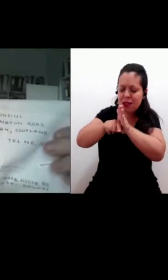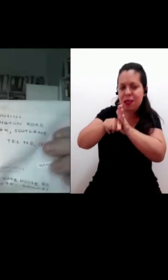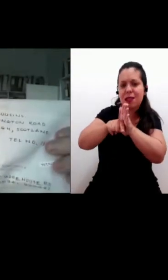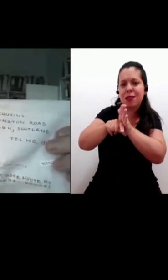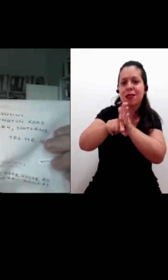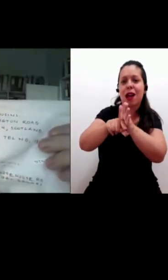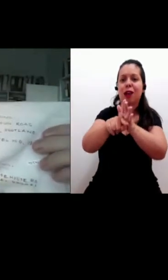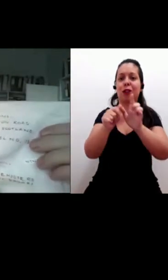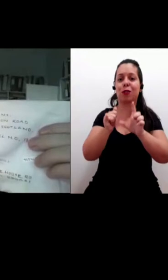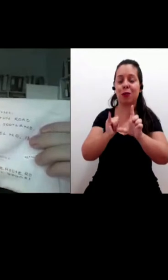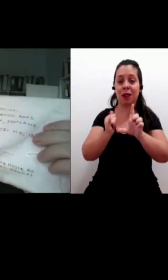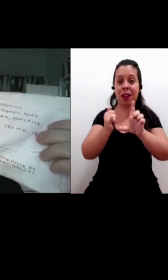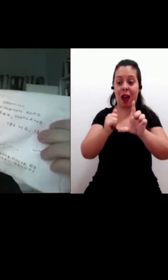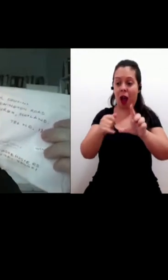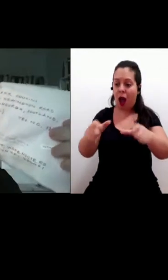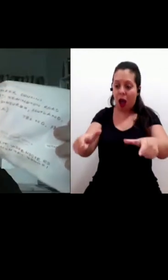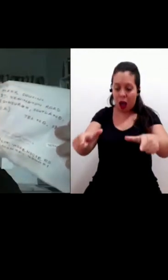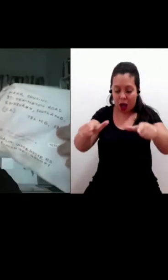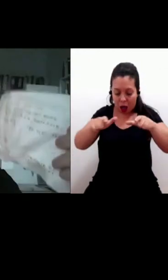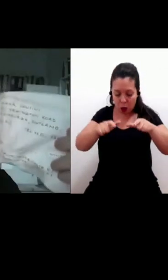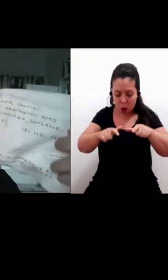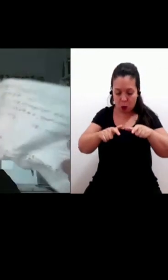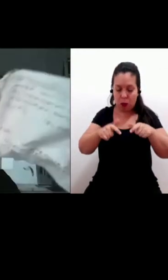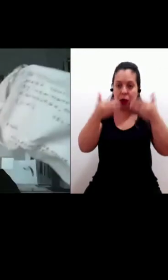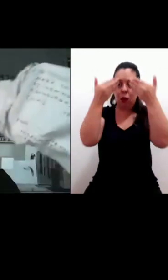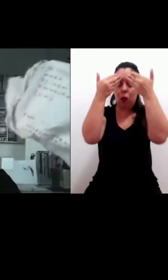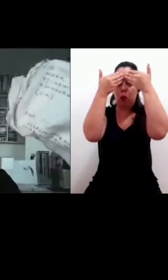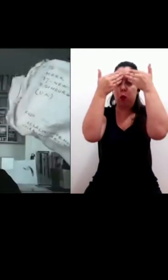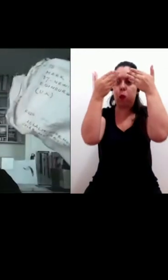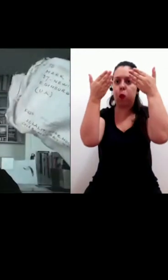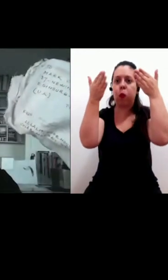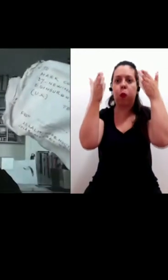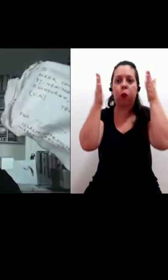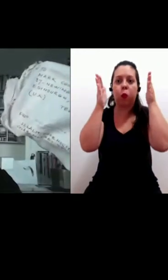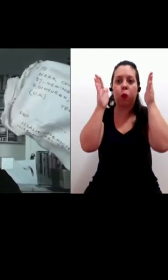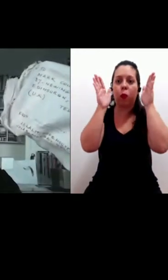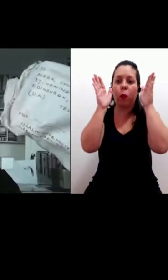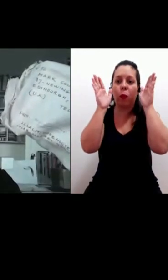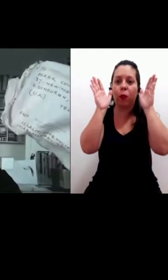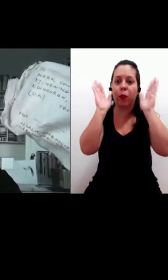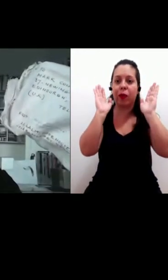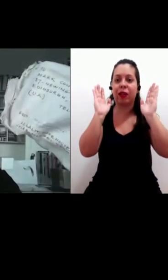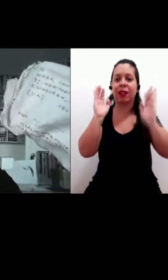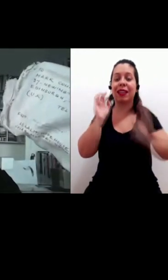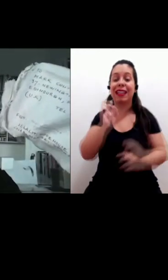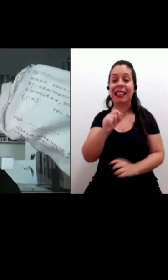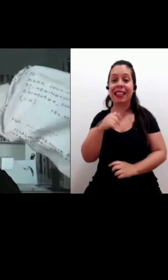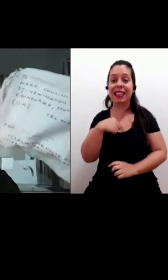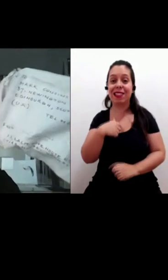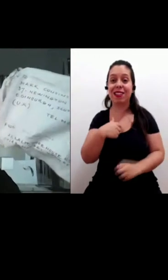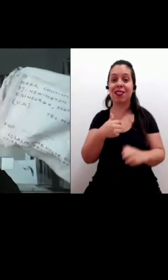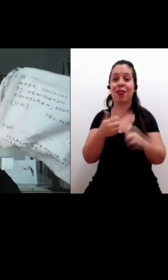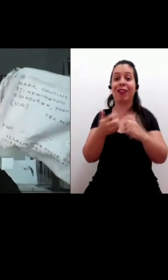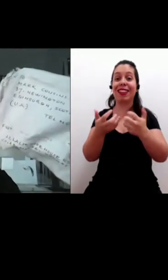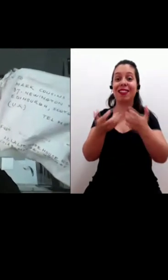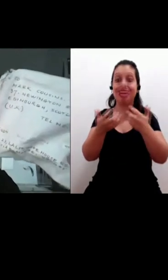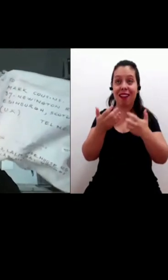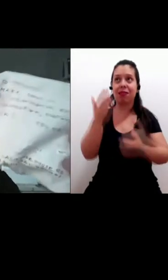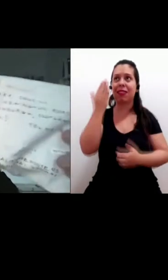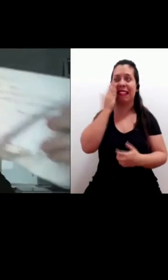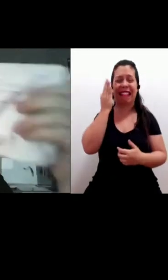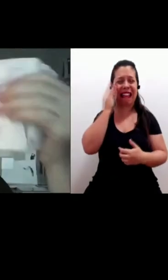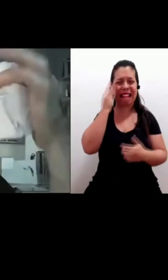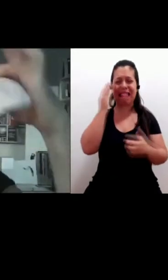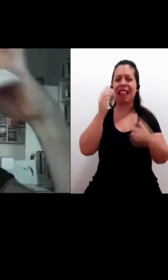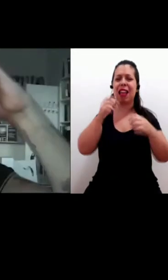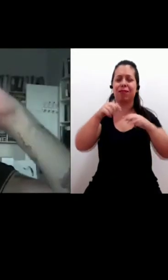really expanded my horizons, and this realized that if I wanted to understand documentary film,